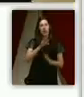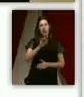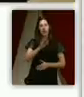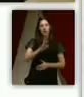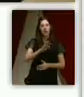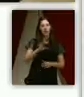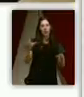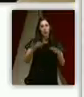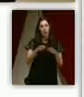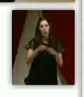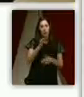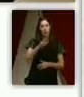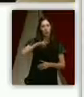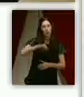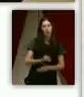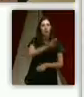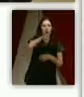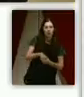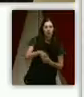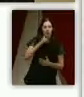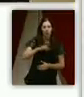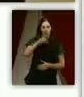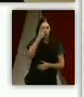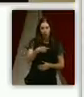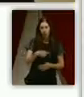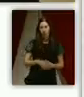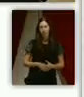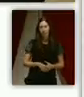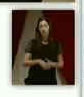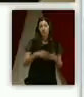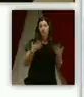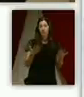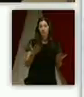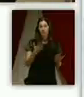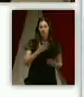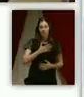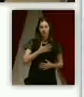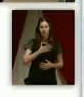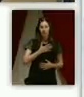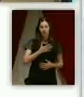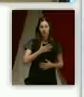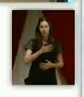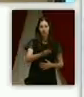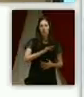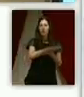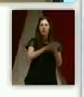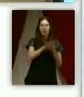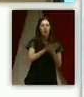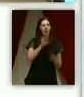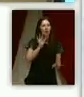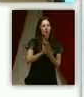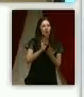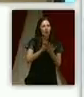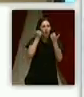in TechnoSite under the Fundosa group of the ONCE Foundation. I am going to talk about the